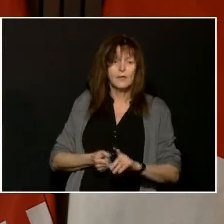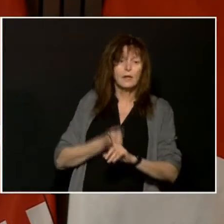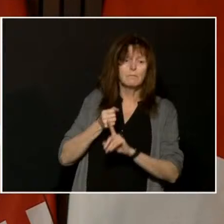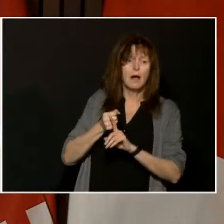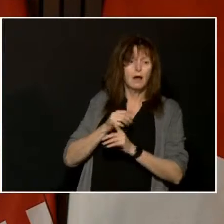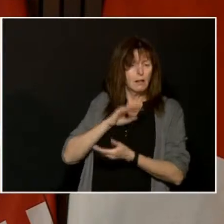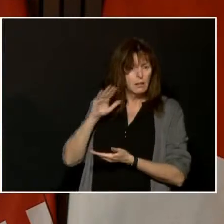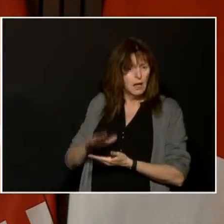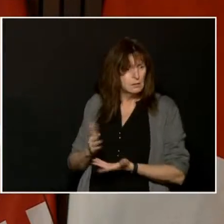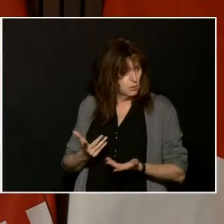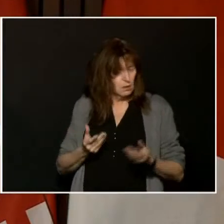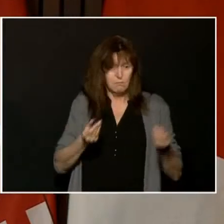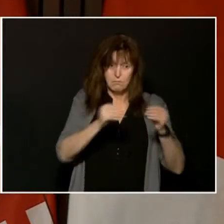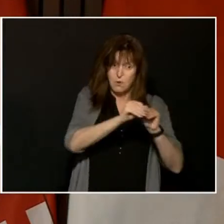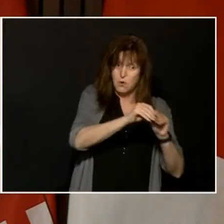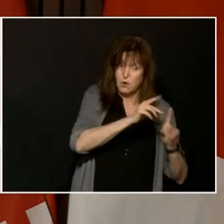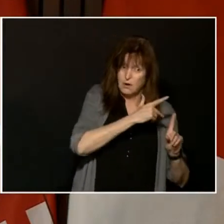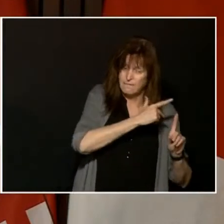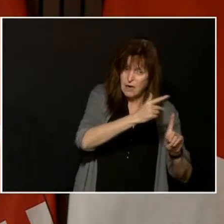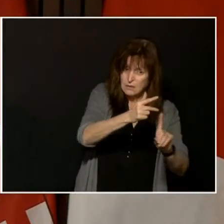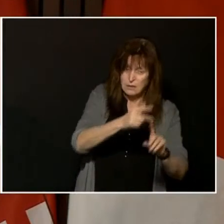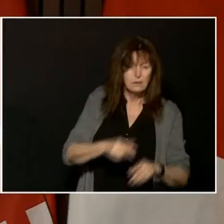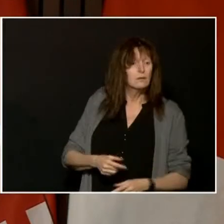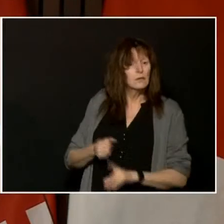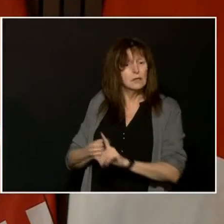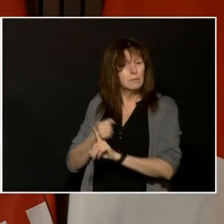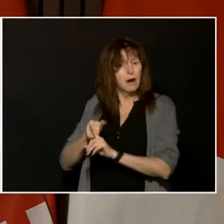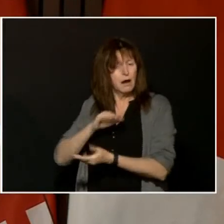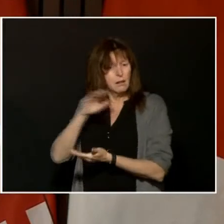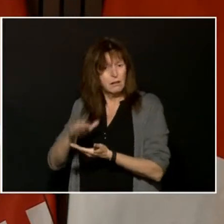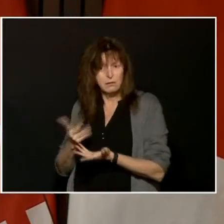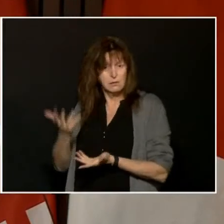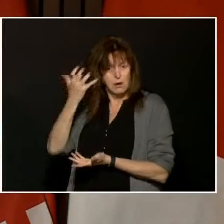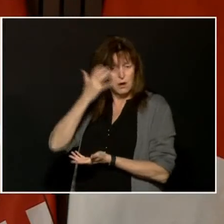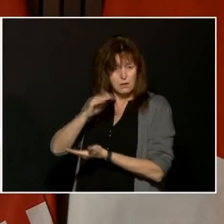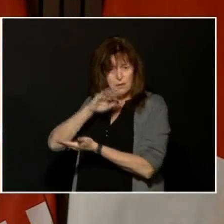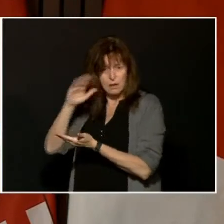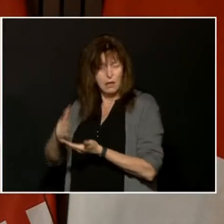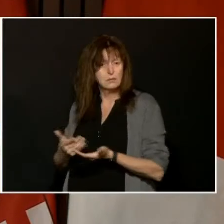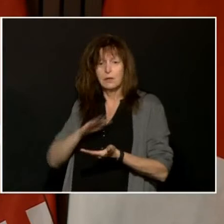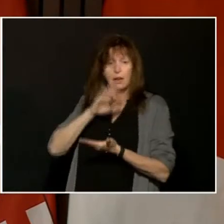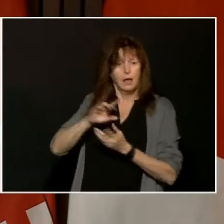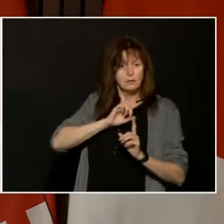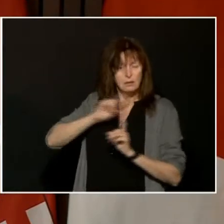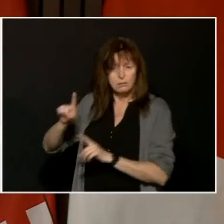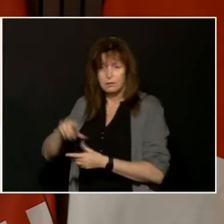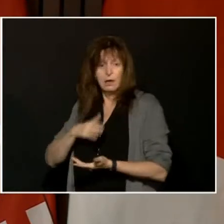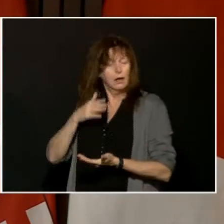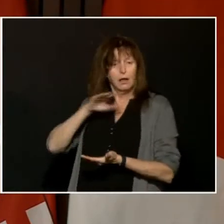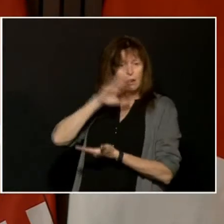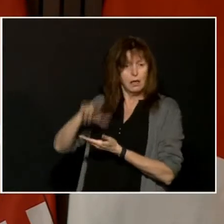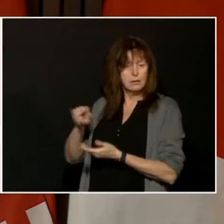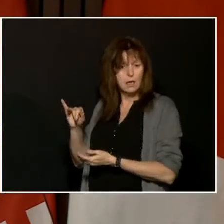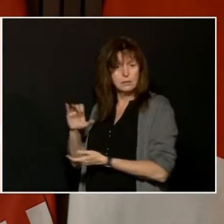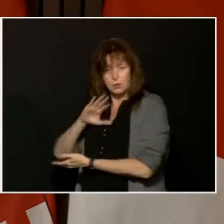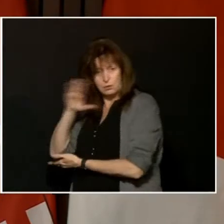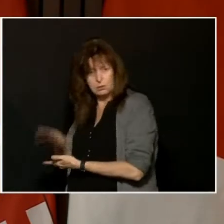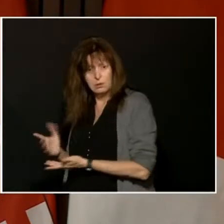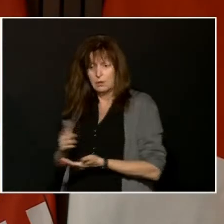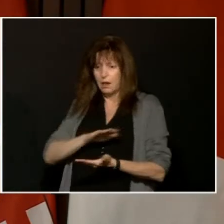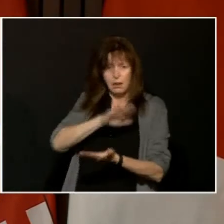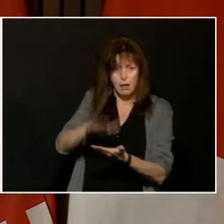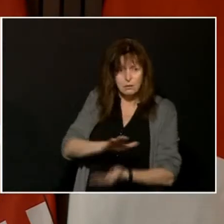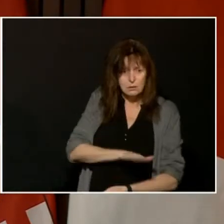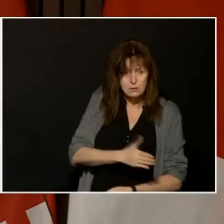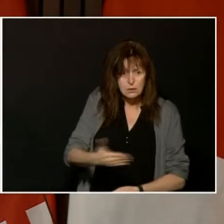vaccination, less hospitalization, less death, less serious illness. So